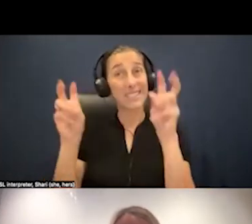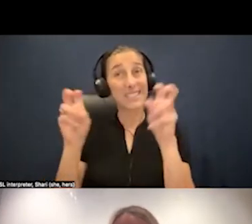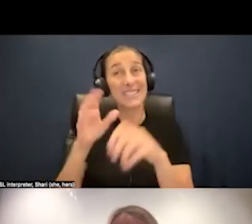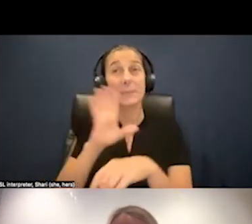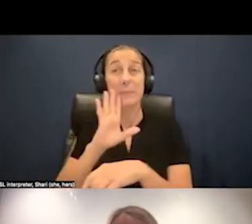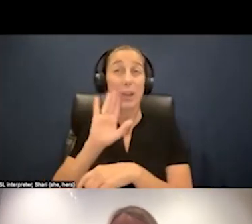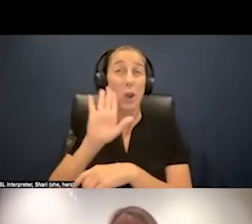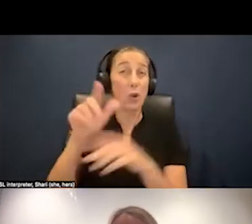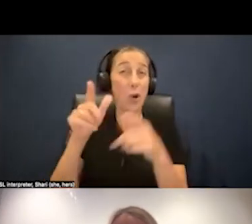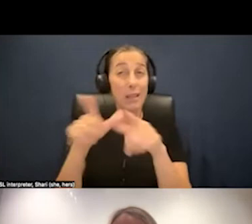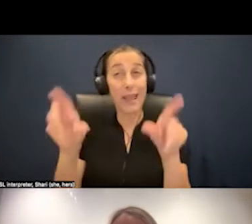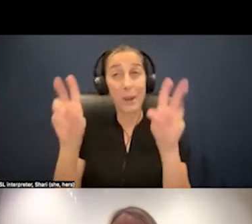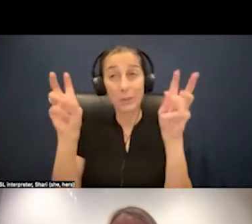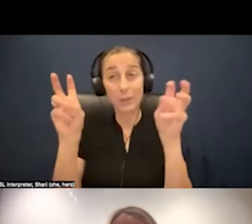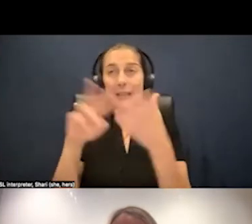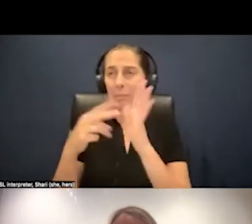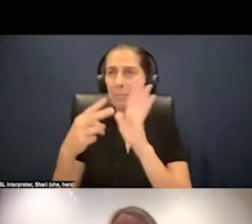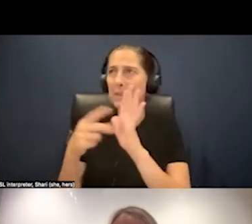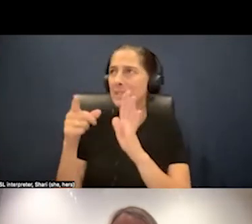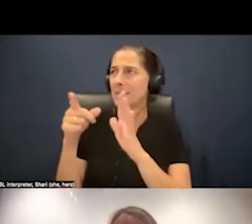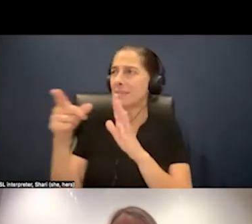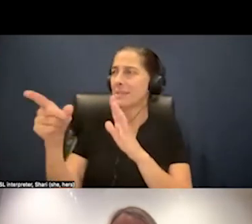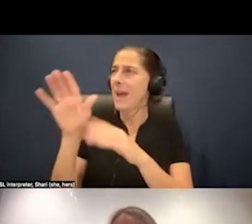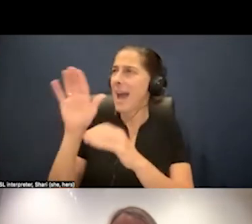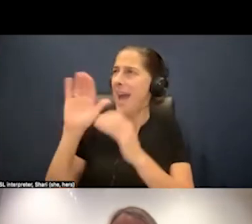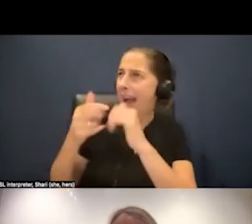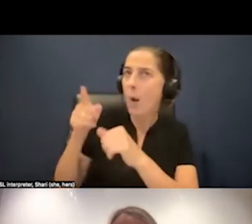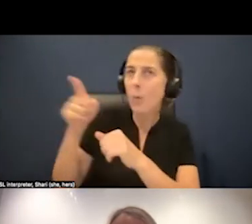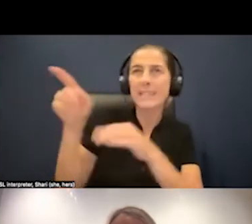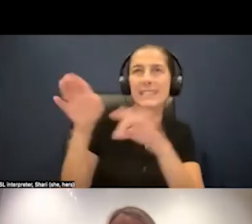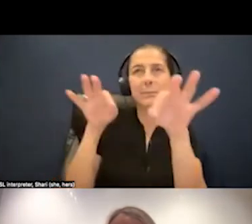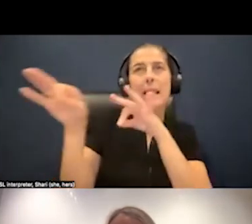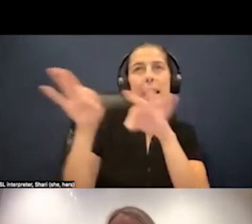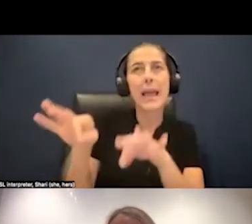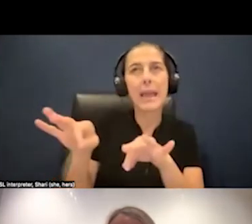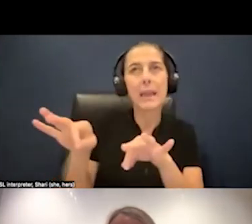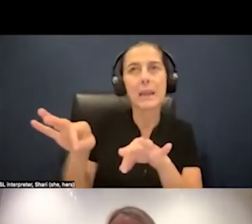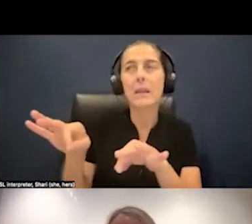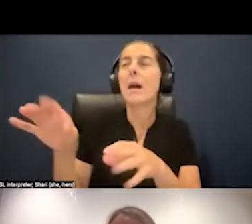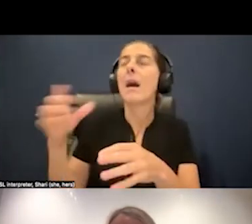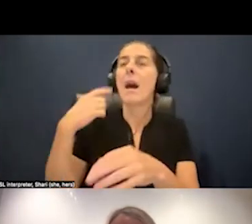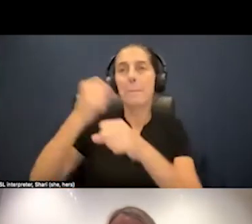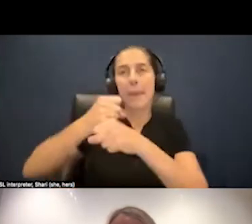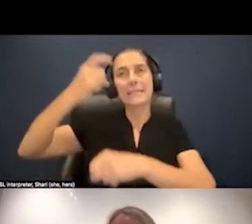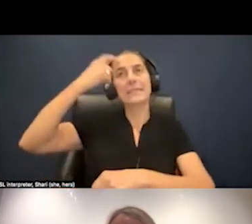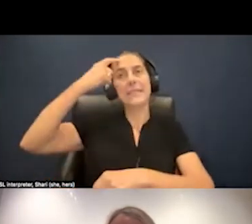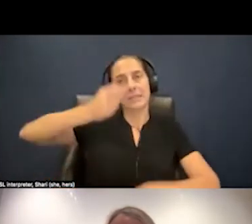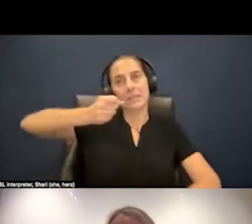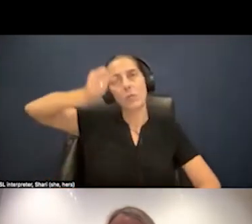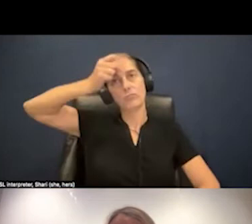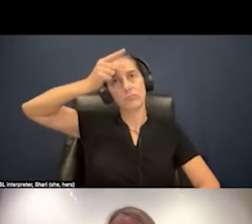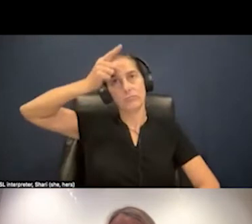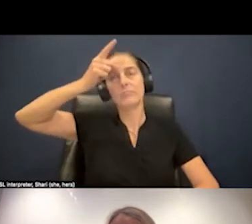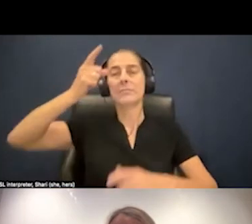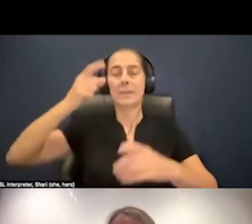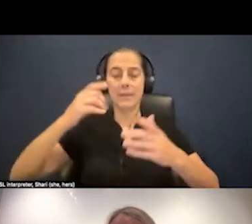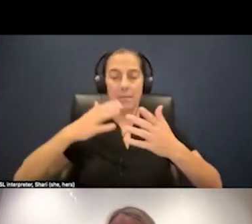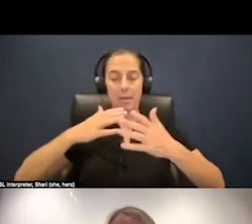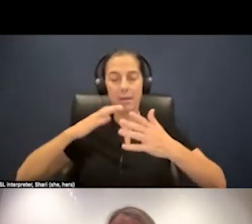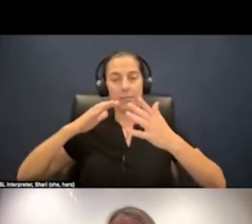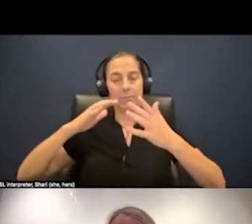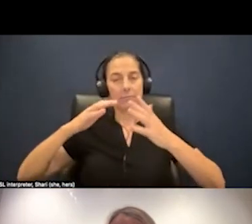that feel right for you and your body and how you interact and think about yourself. Being able to